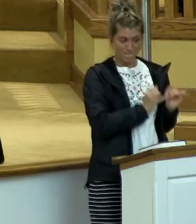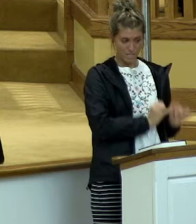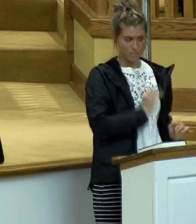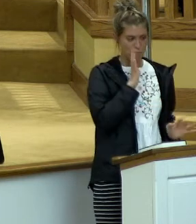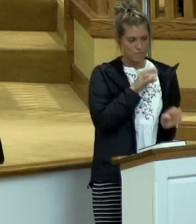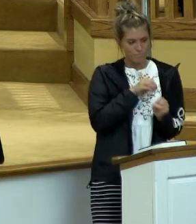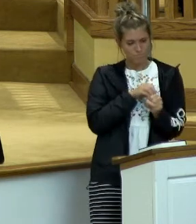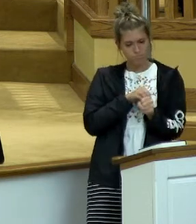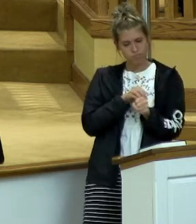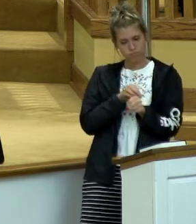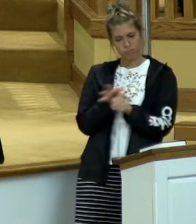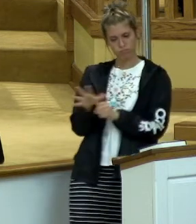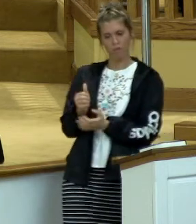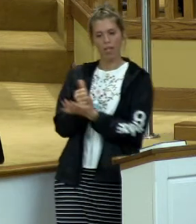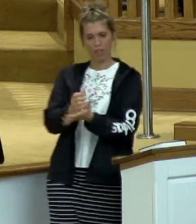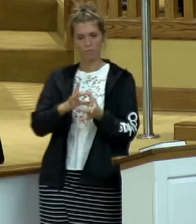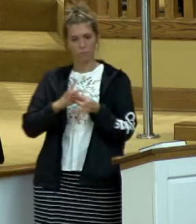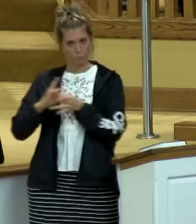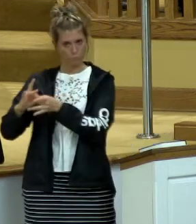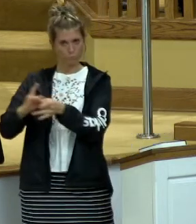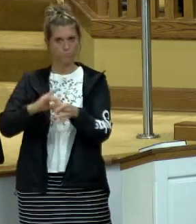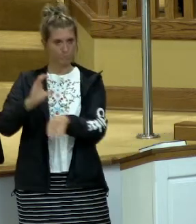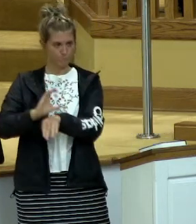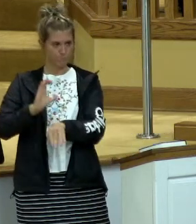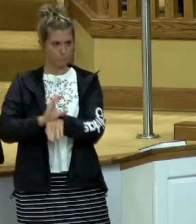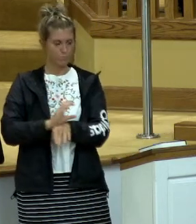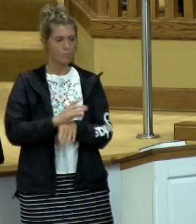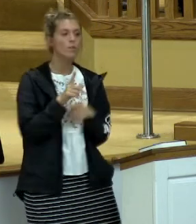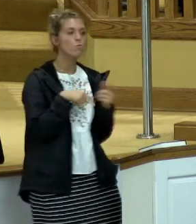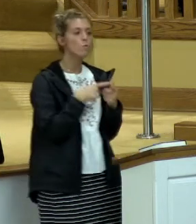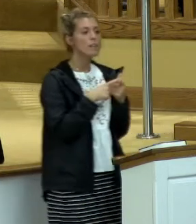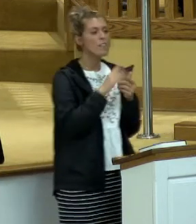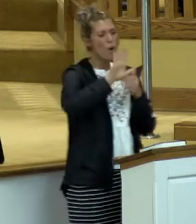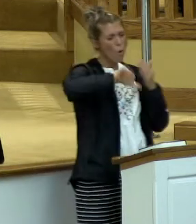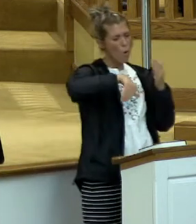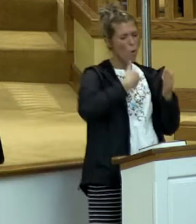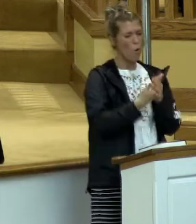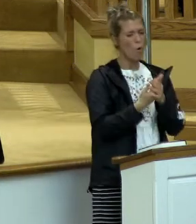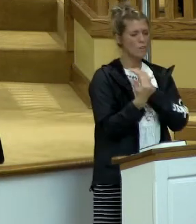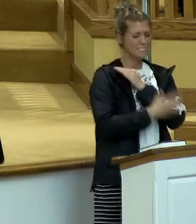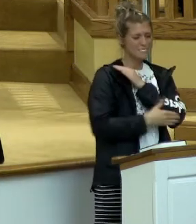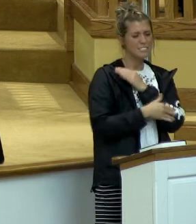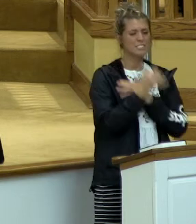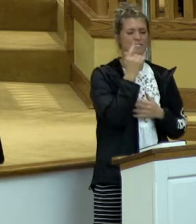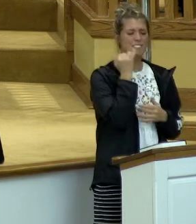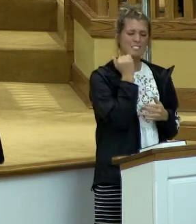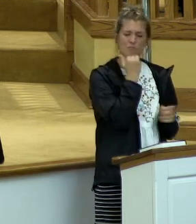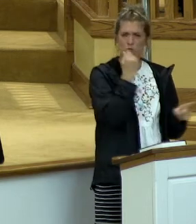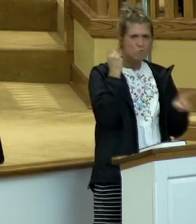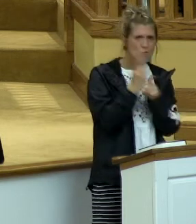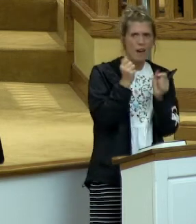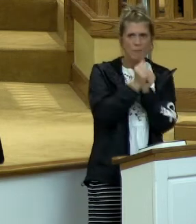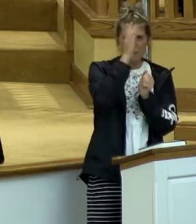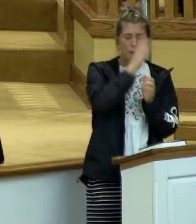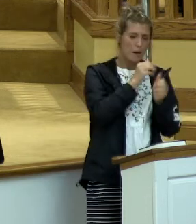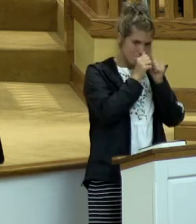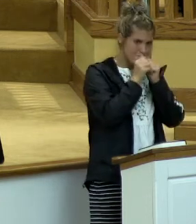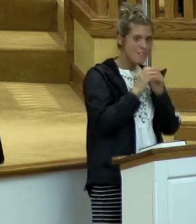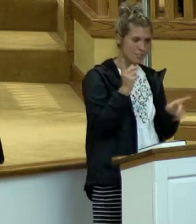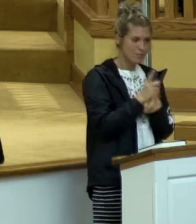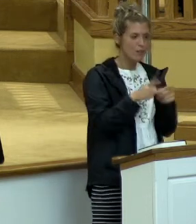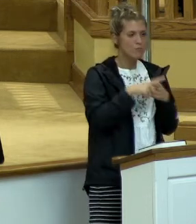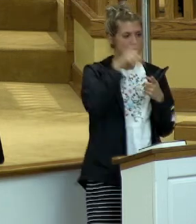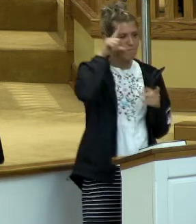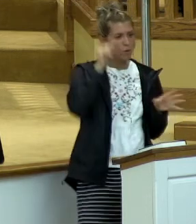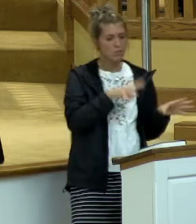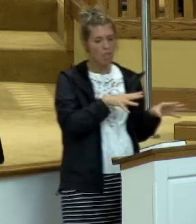it contributes heavily corporately to the church. When the whole nation of Israel was right with God, they were blessed, right?